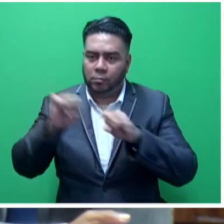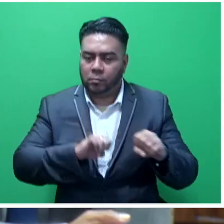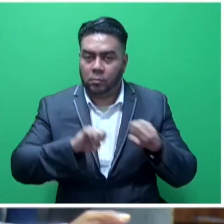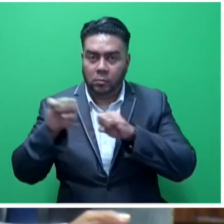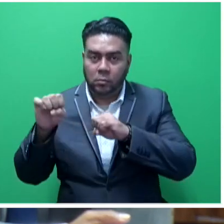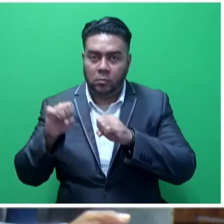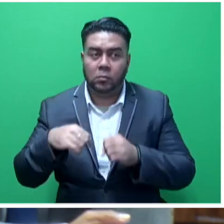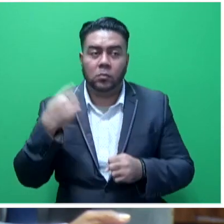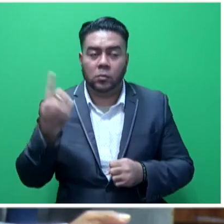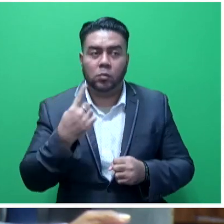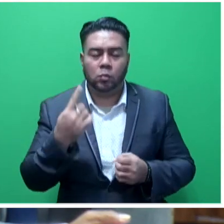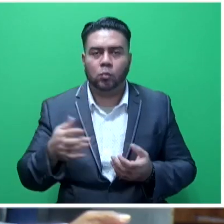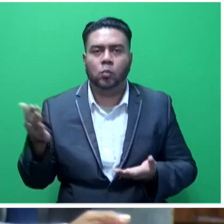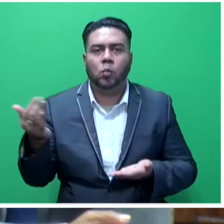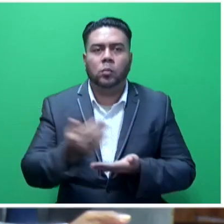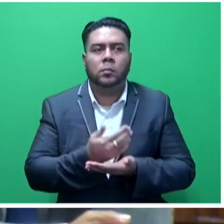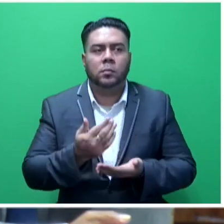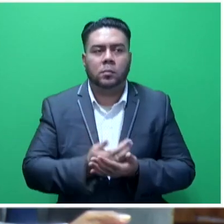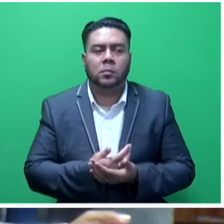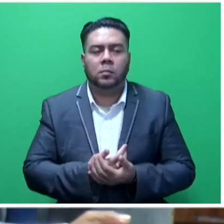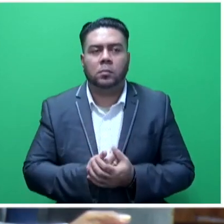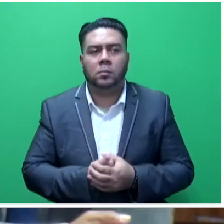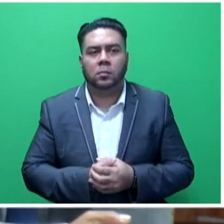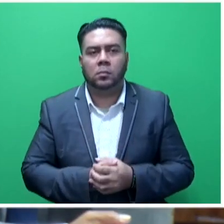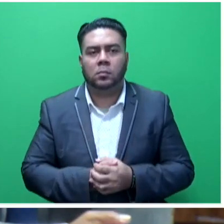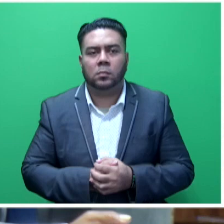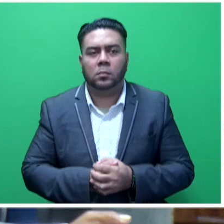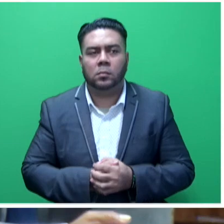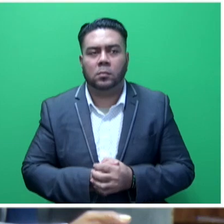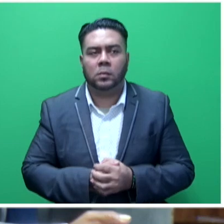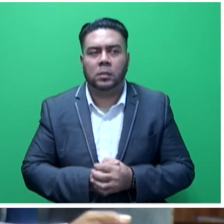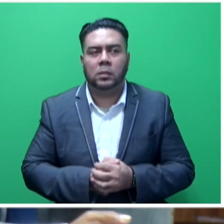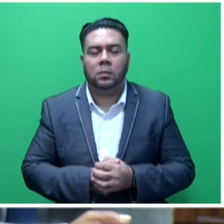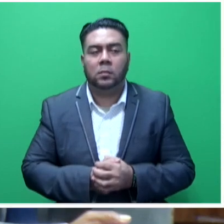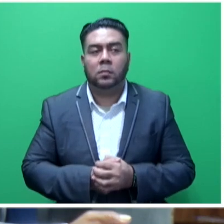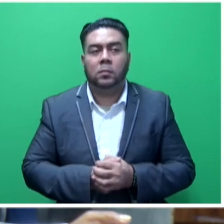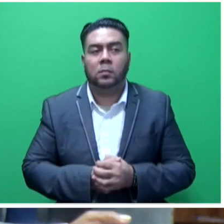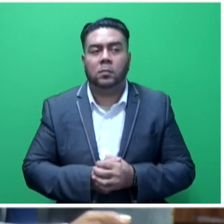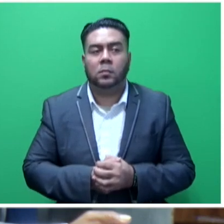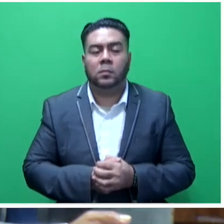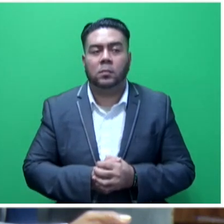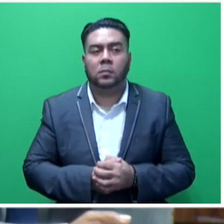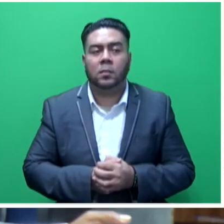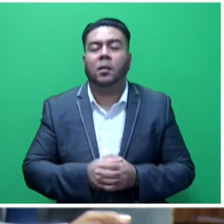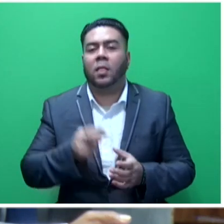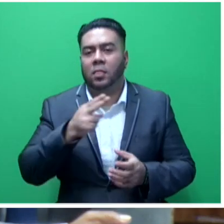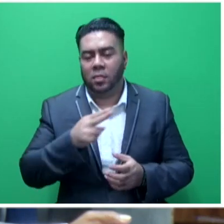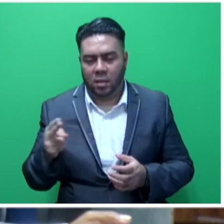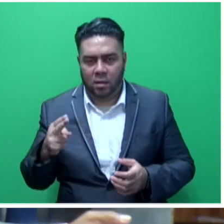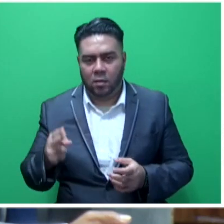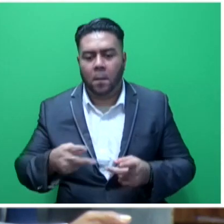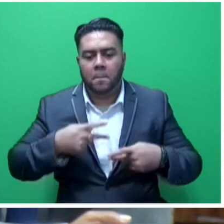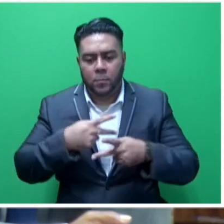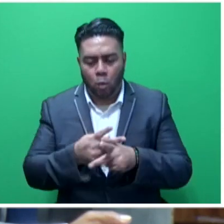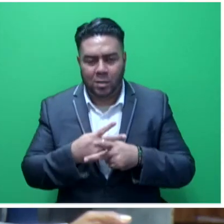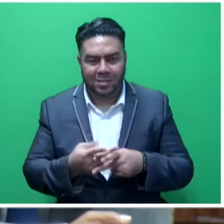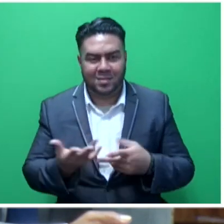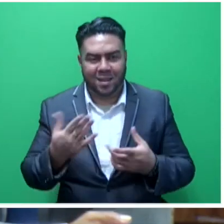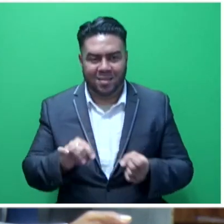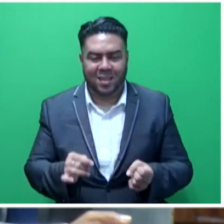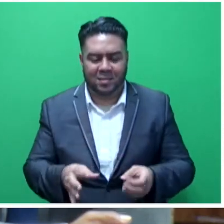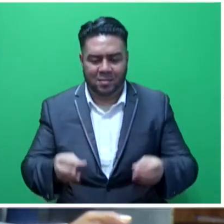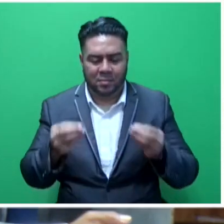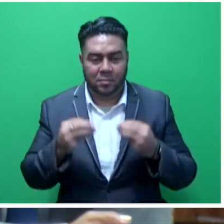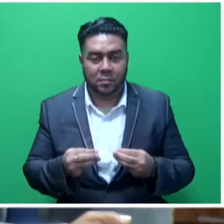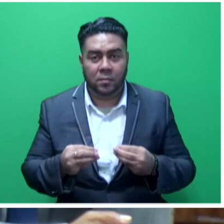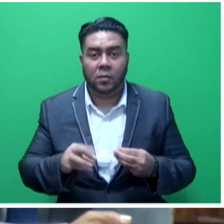who collect the produce from the farmers, then get the required volume, and then process it and export it.